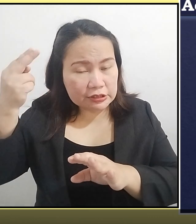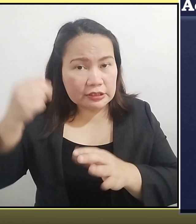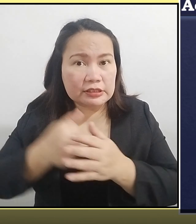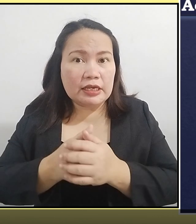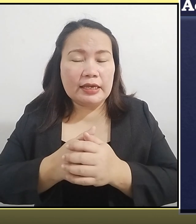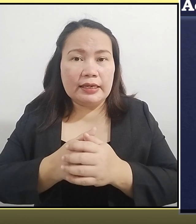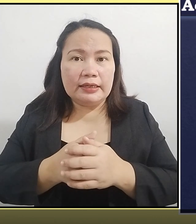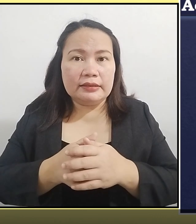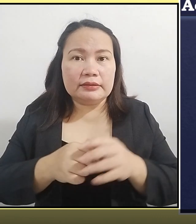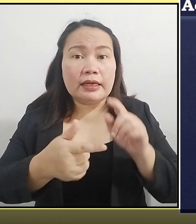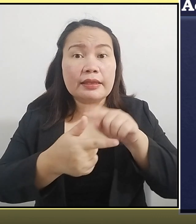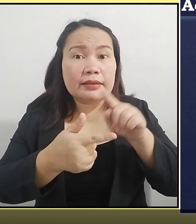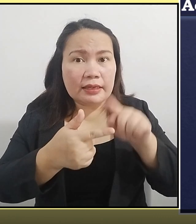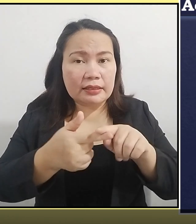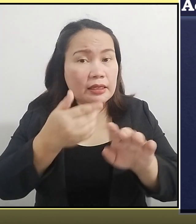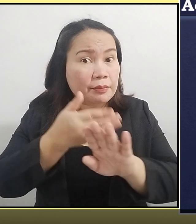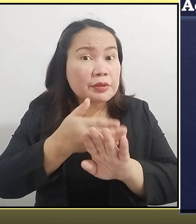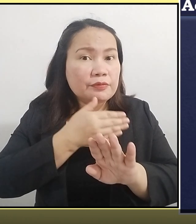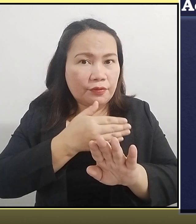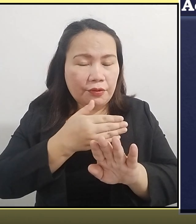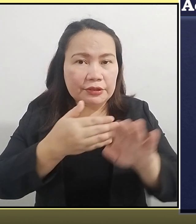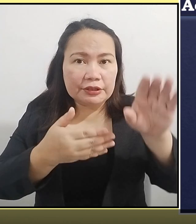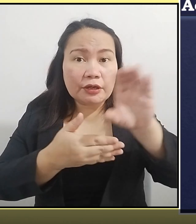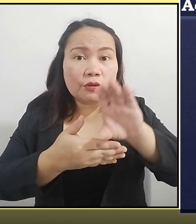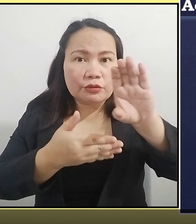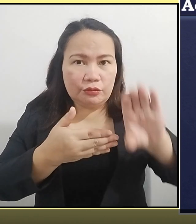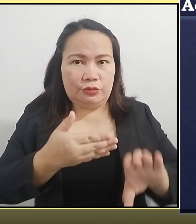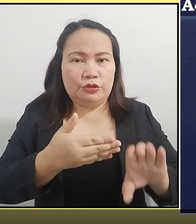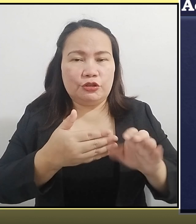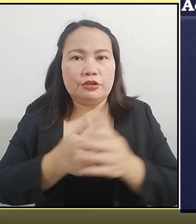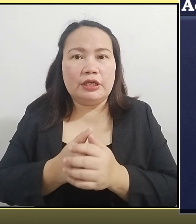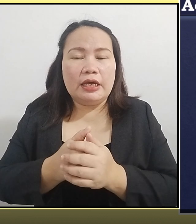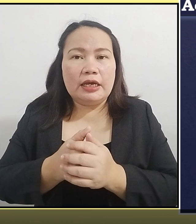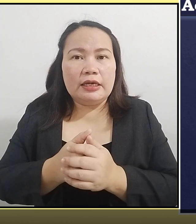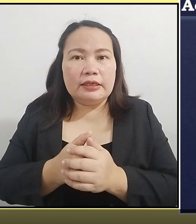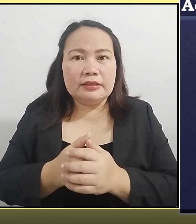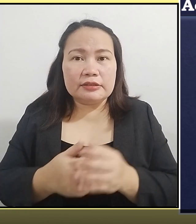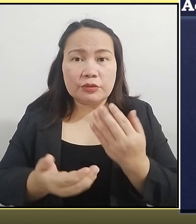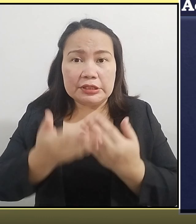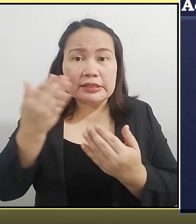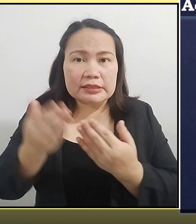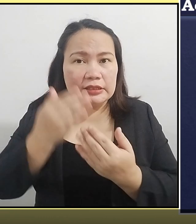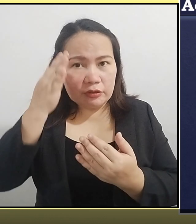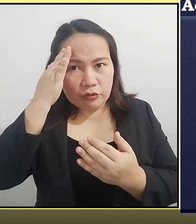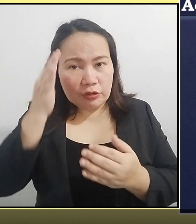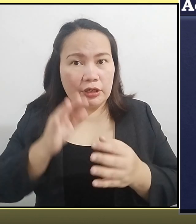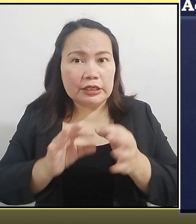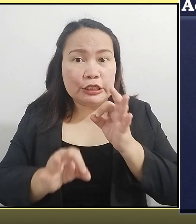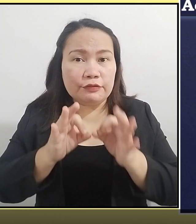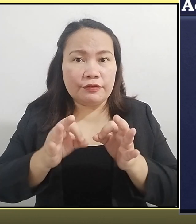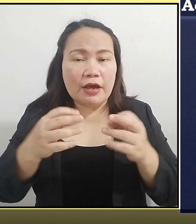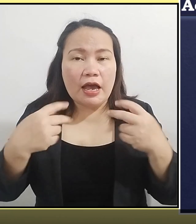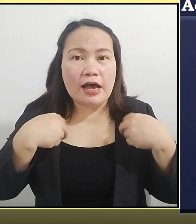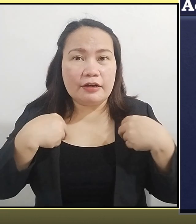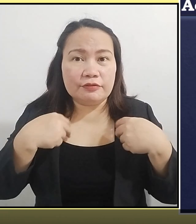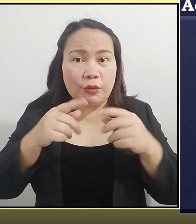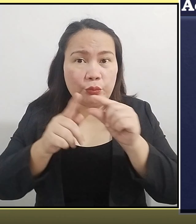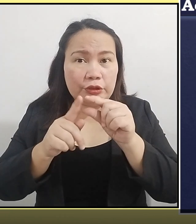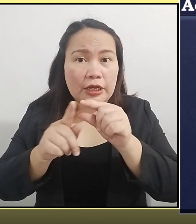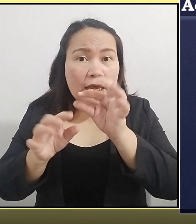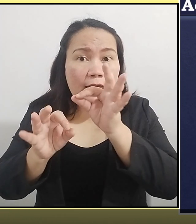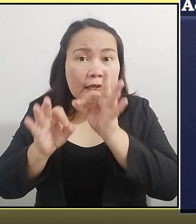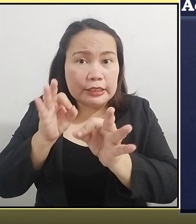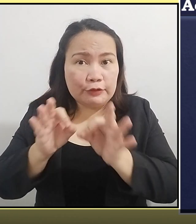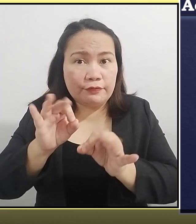pag meron po tayong mga if-then na word. So, that is written in if-then form. Okay? Or